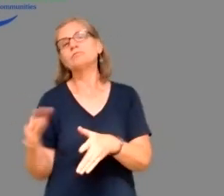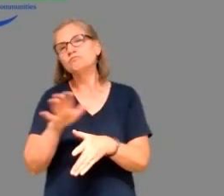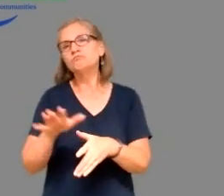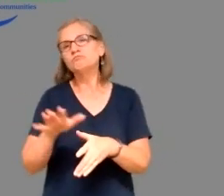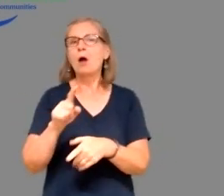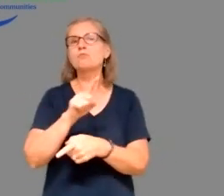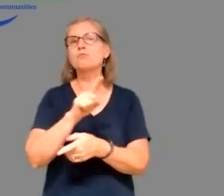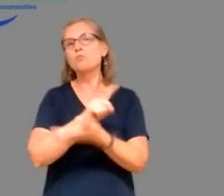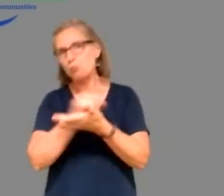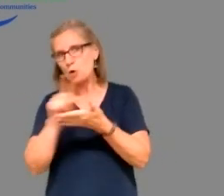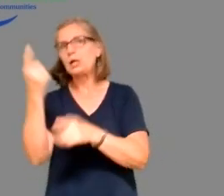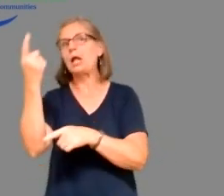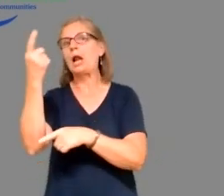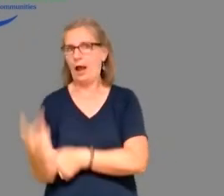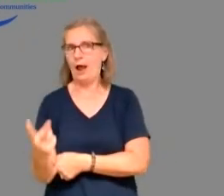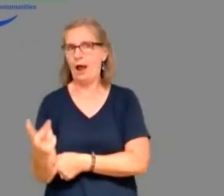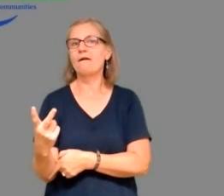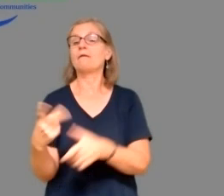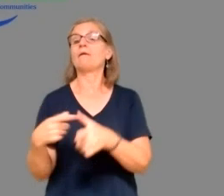into phase two.